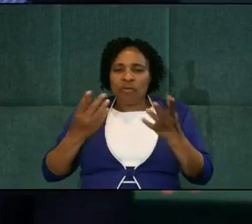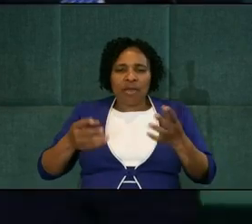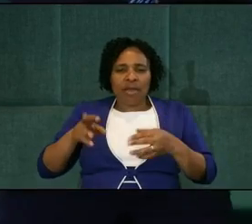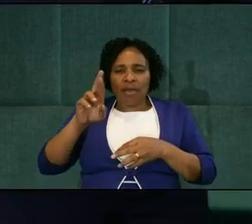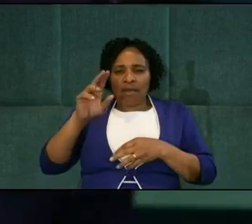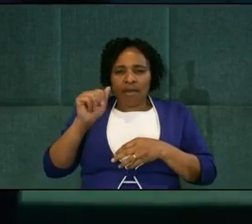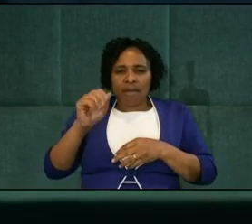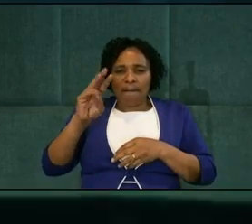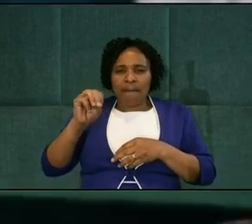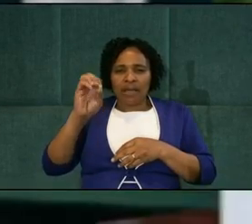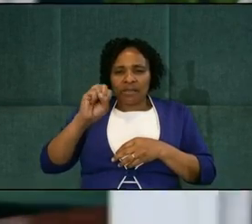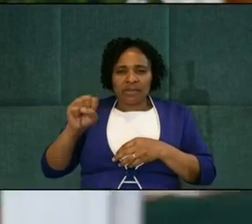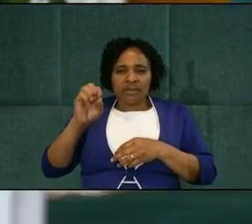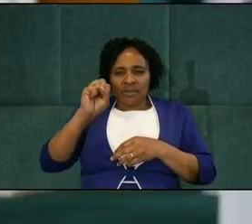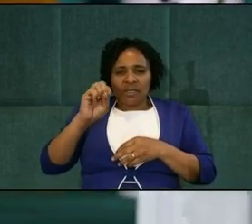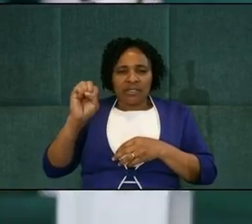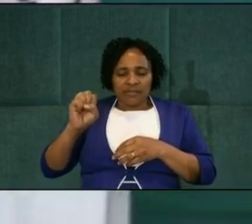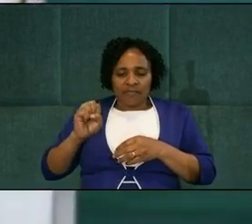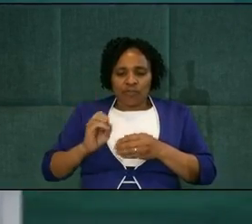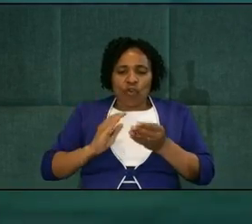They crossed through the Red Sea.